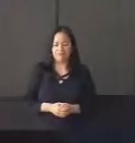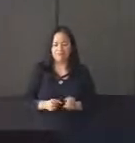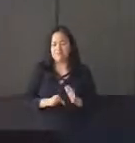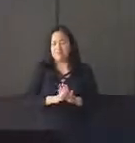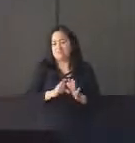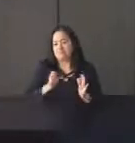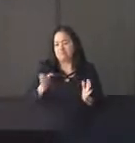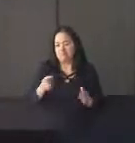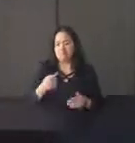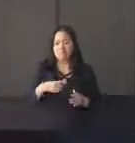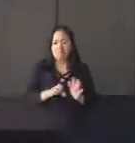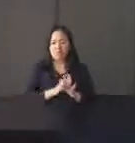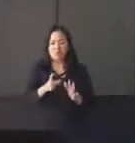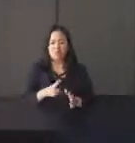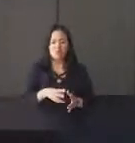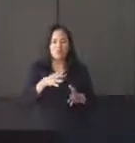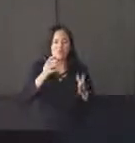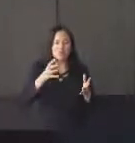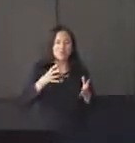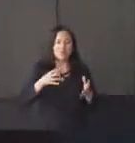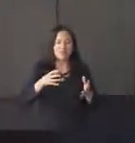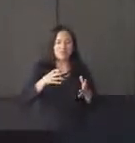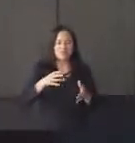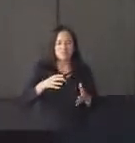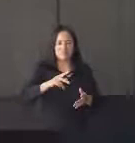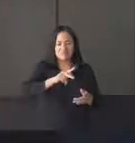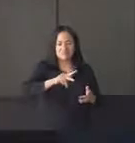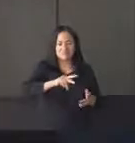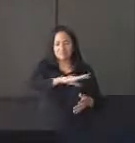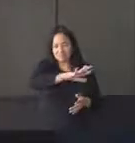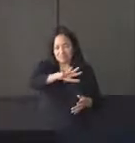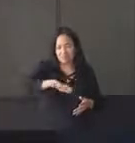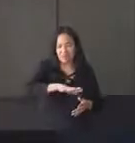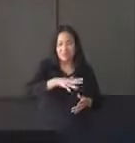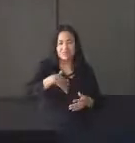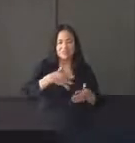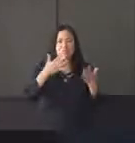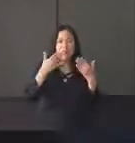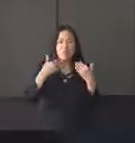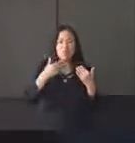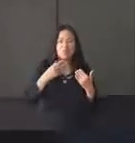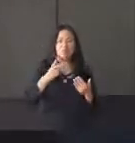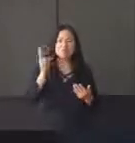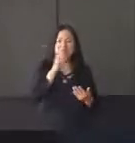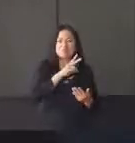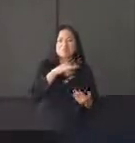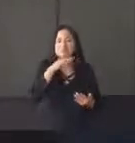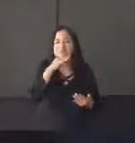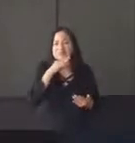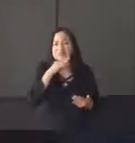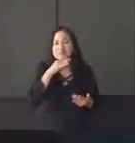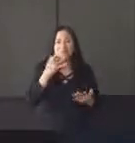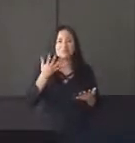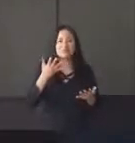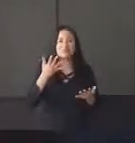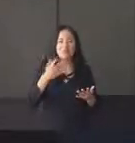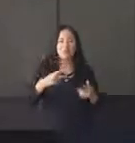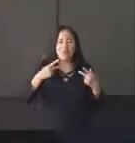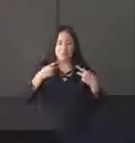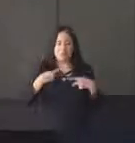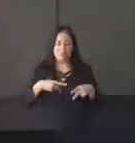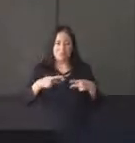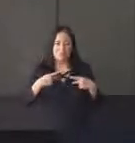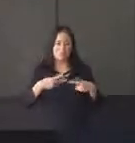in a territory there are no environmental conditions, there's no conservation of resources, if there's no